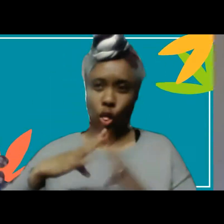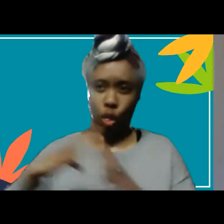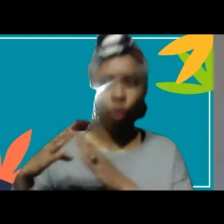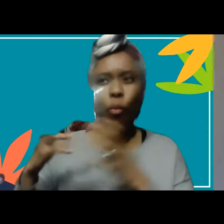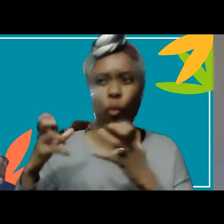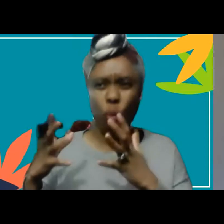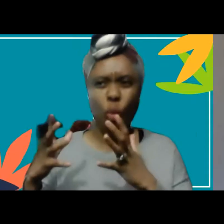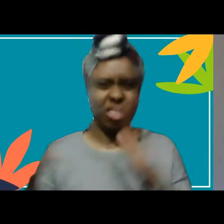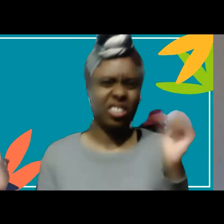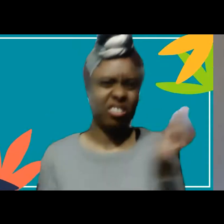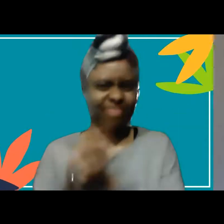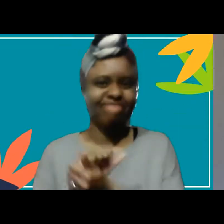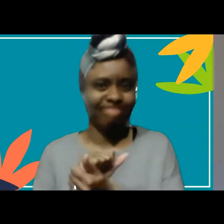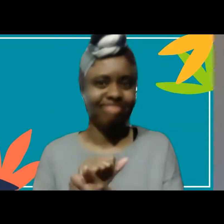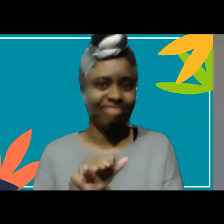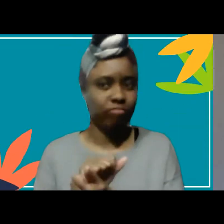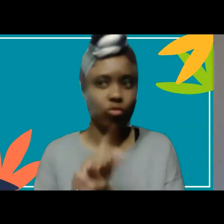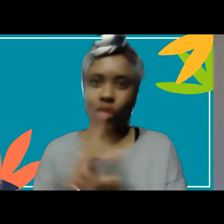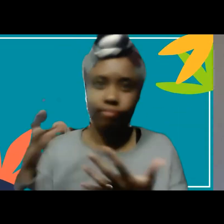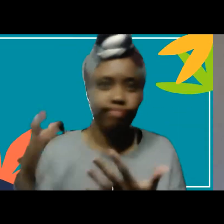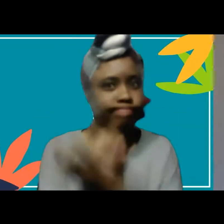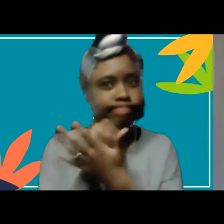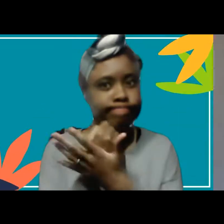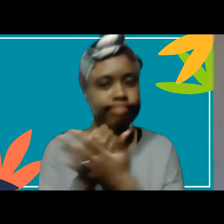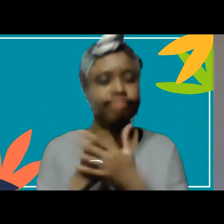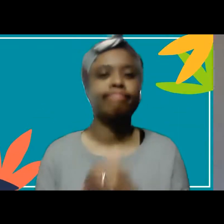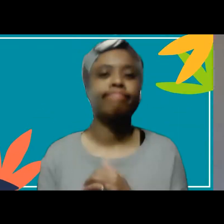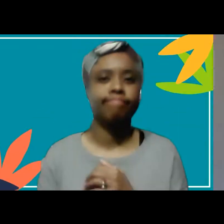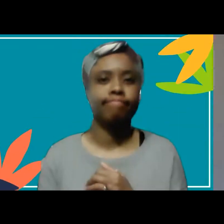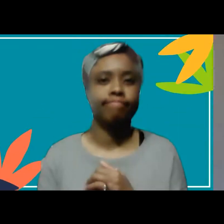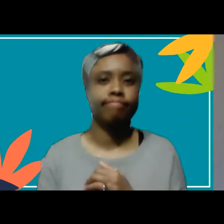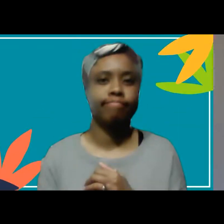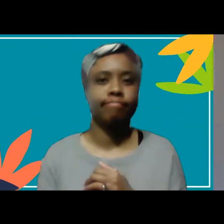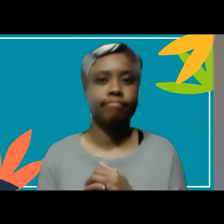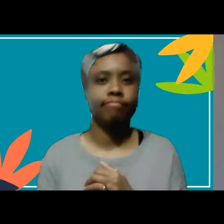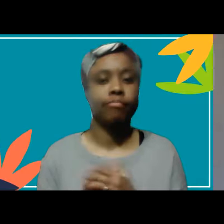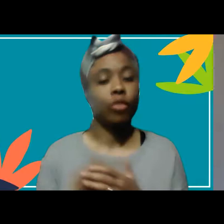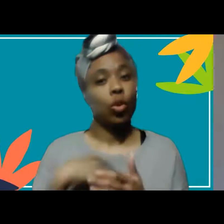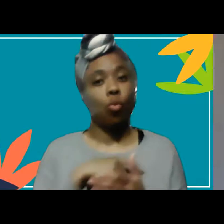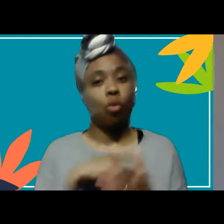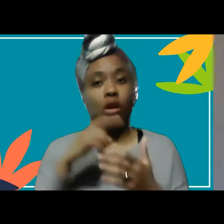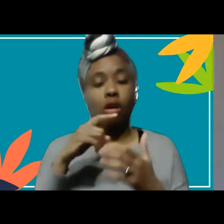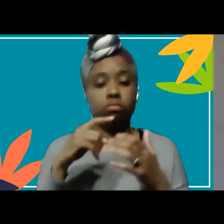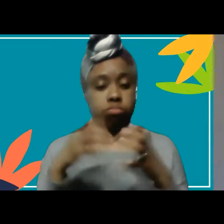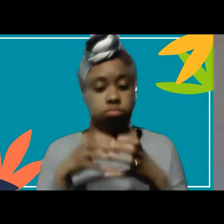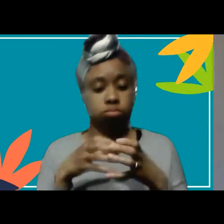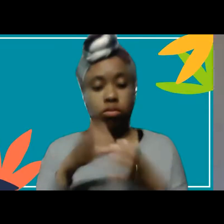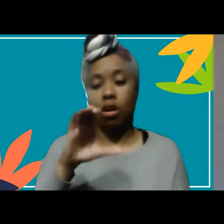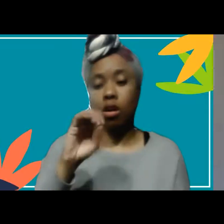this moment and seizing the moment to do that. We are a colony in the Pacific